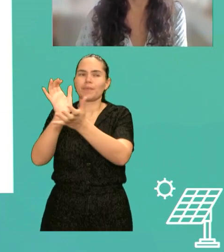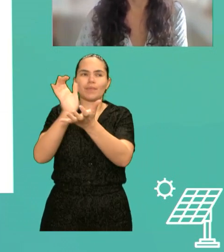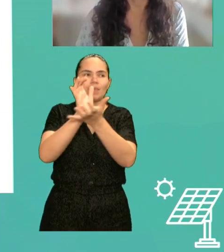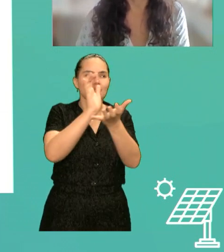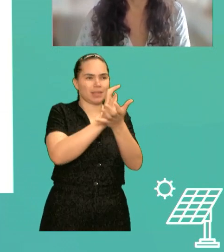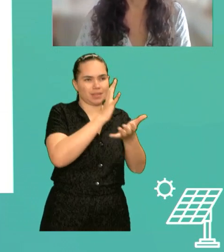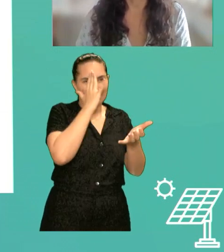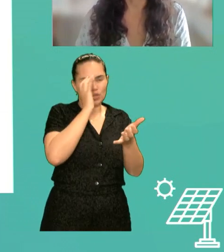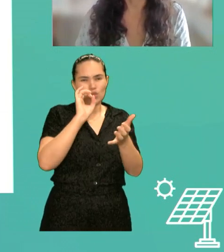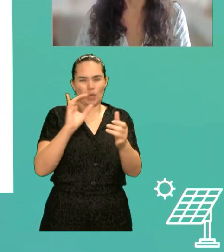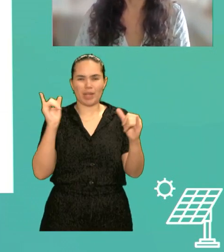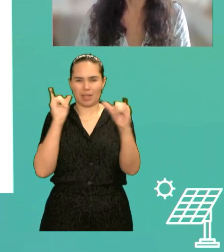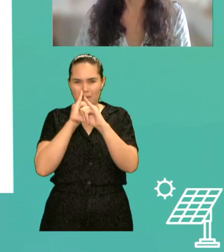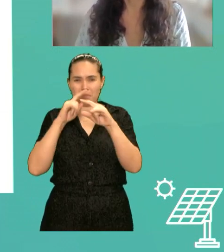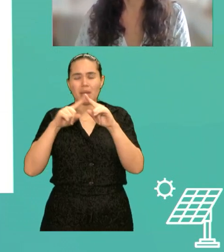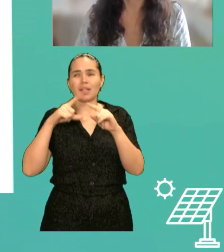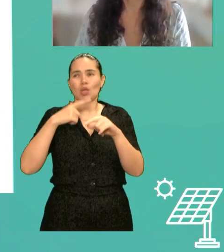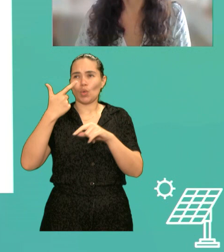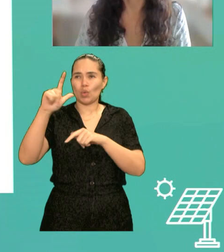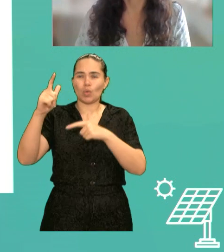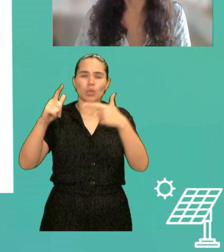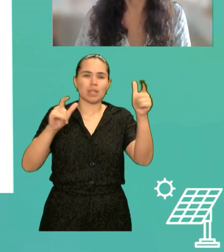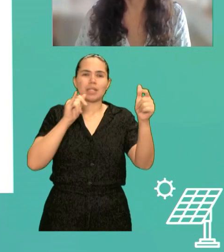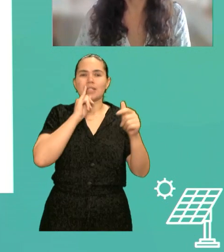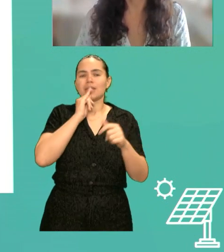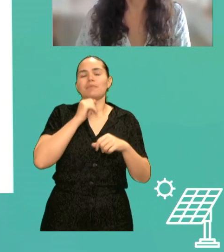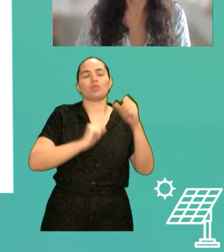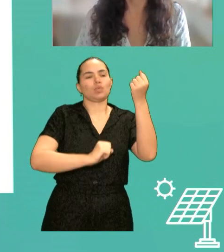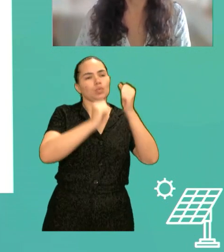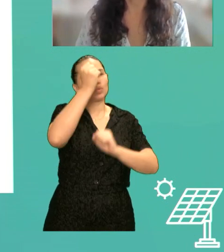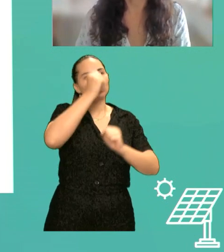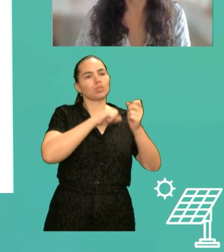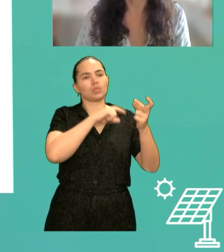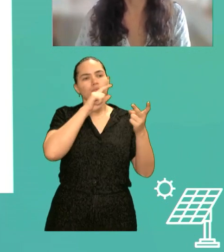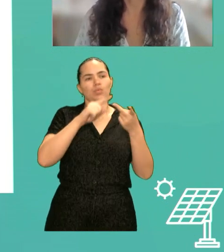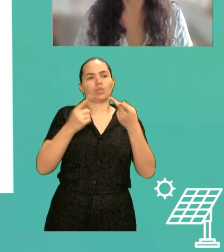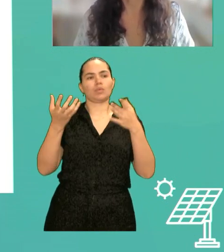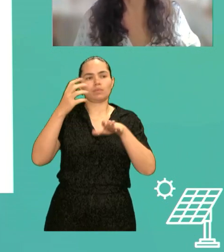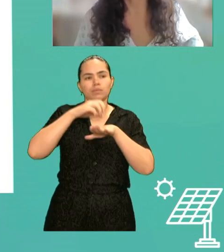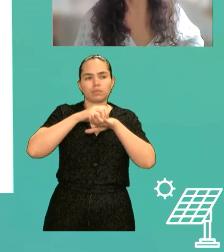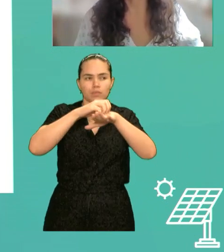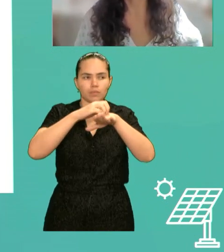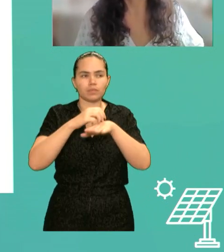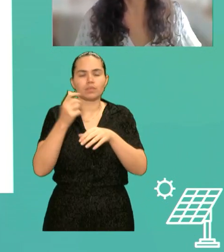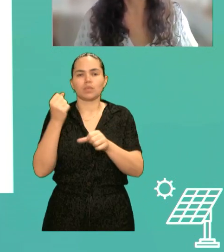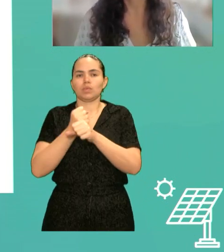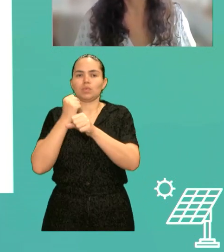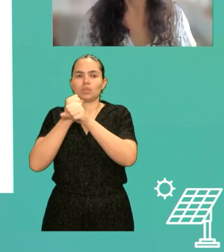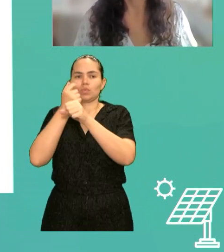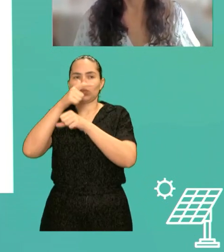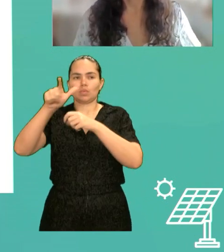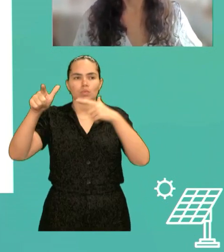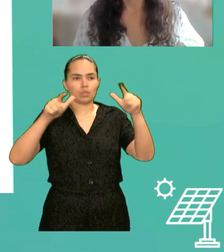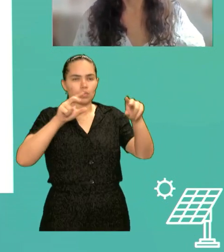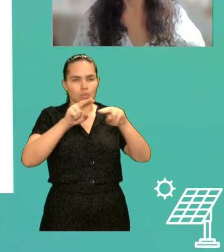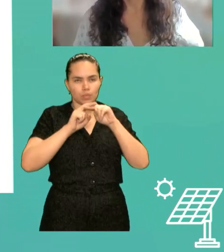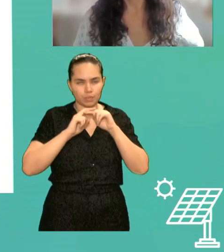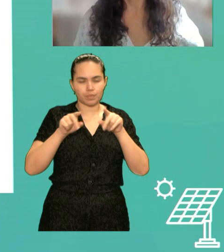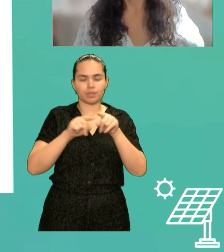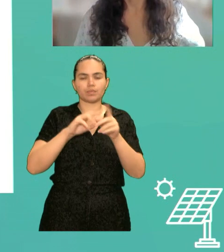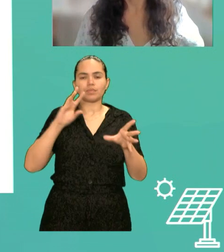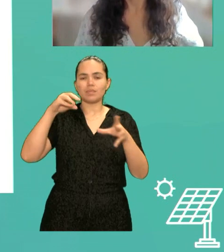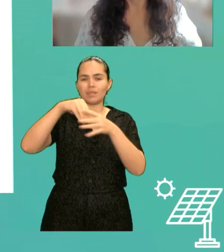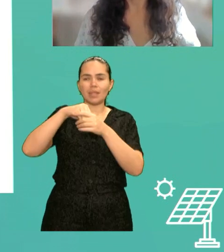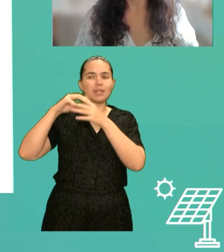and transportation, civil constructions, etc. And in this context, those sectors, they have much more